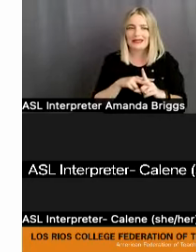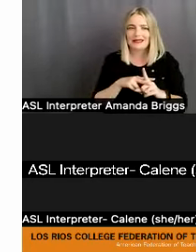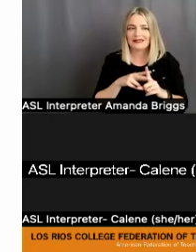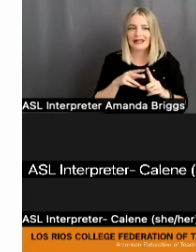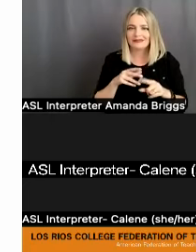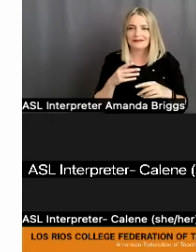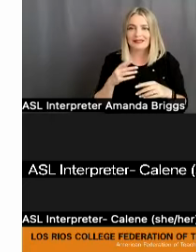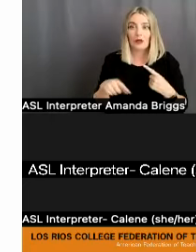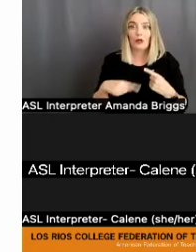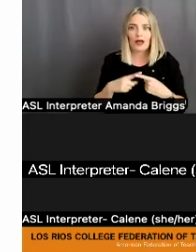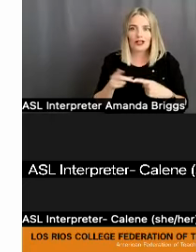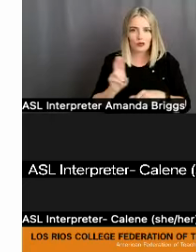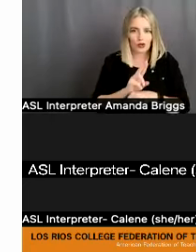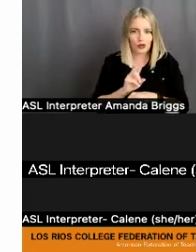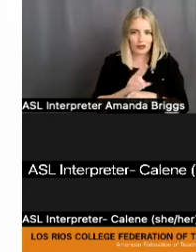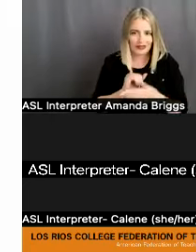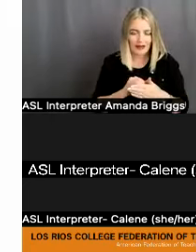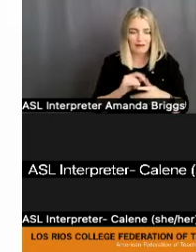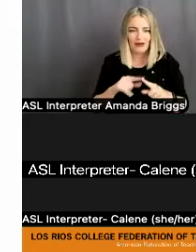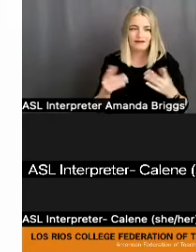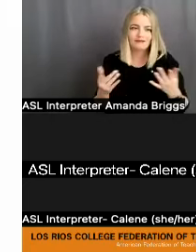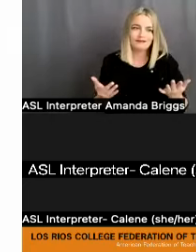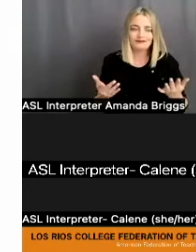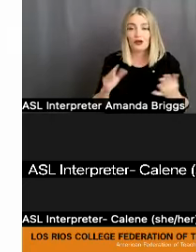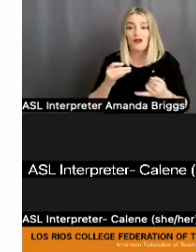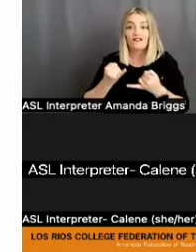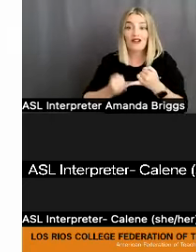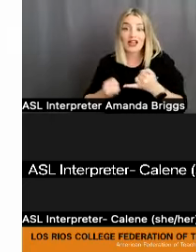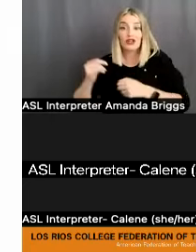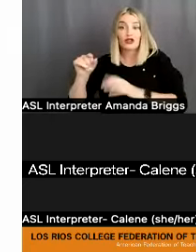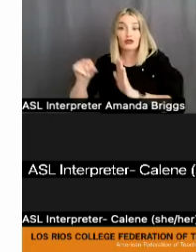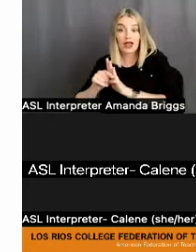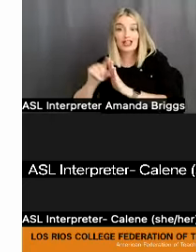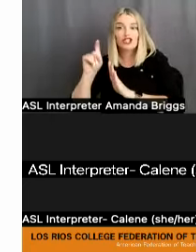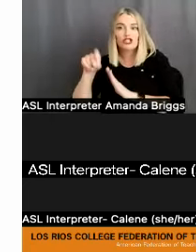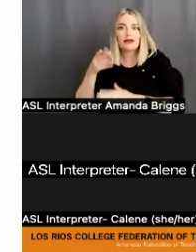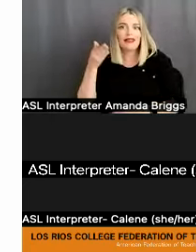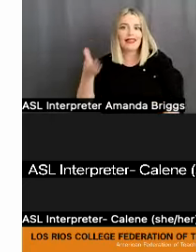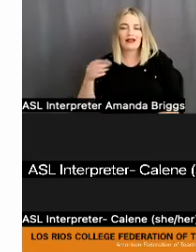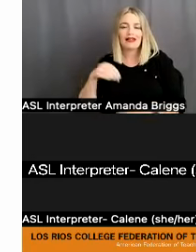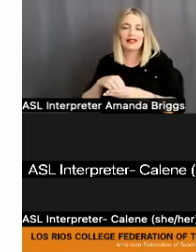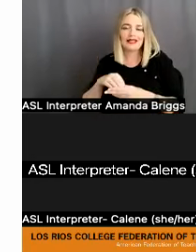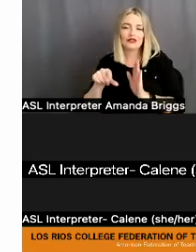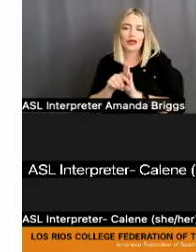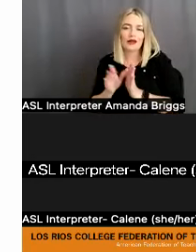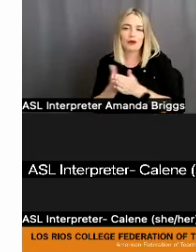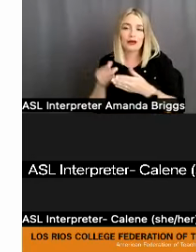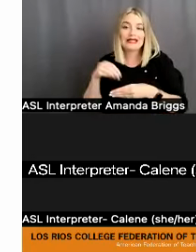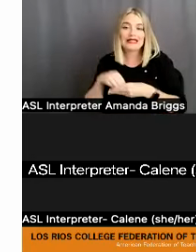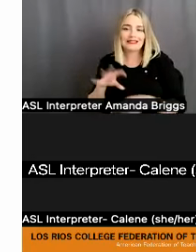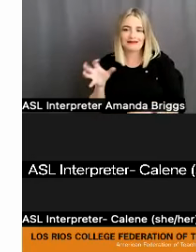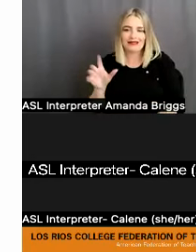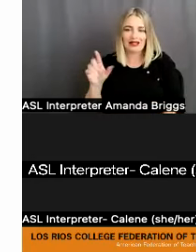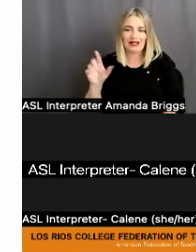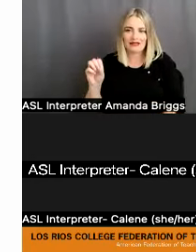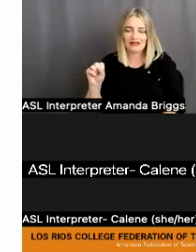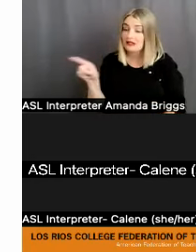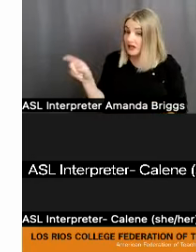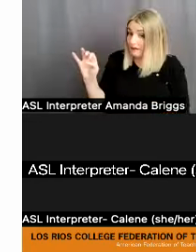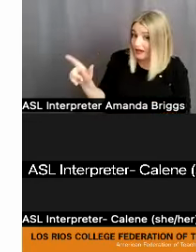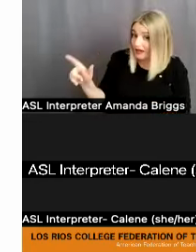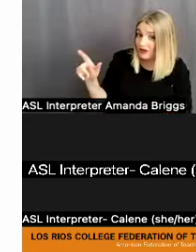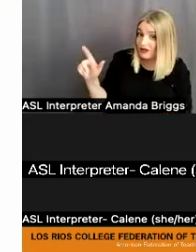when you're using it, but at the very least, your final grades should be in that grade book that's on the LMS. Michael or Linda or